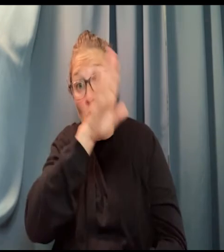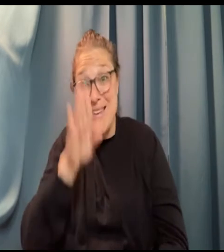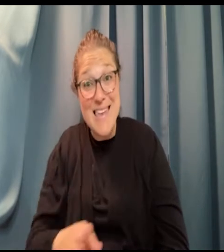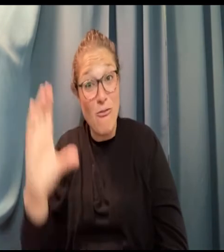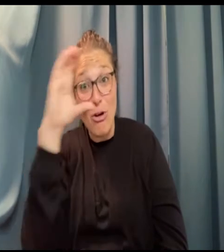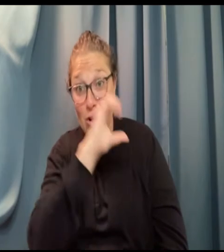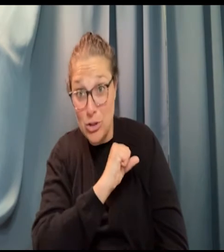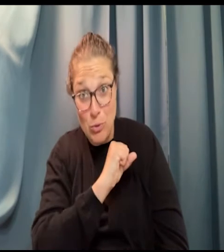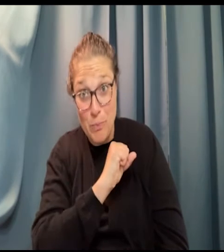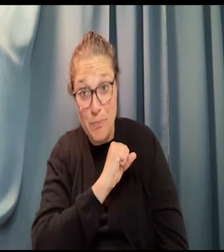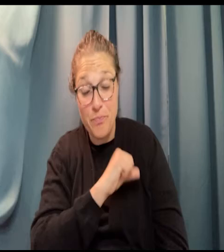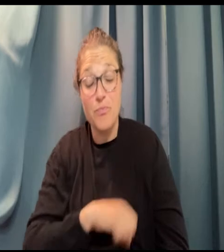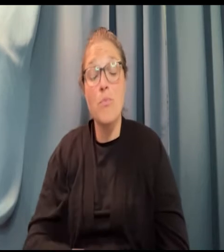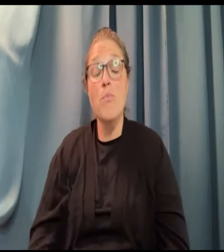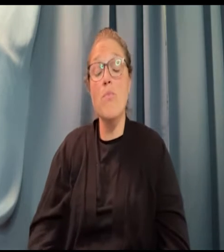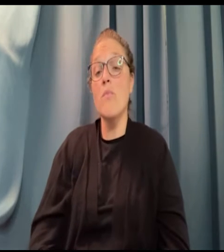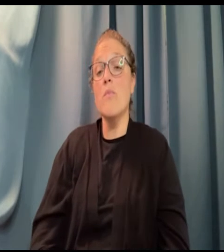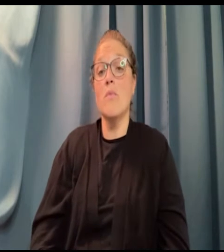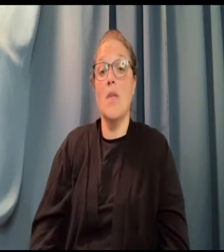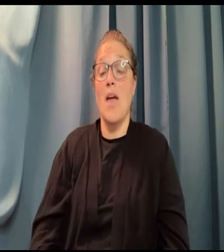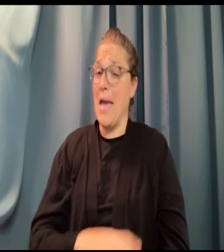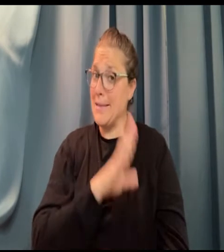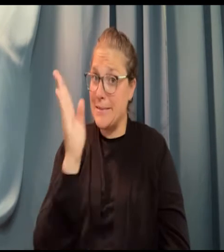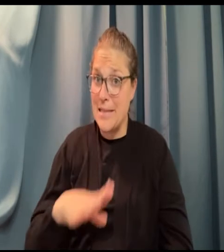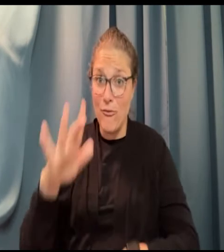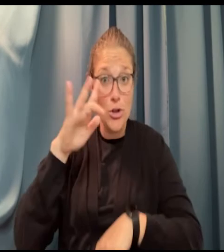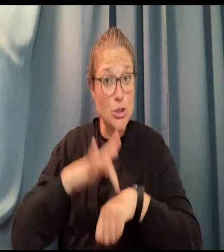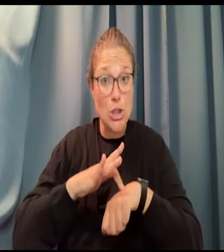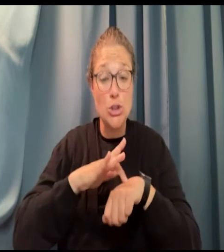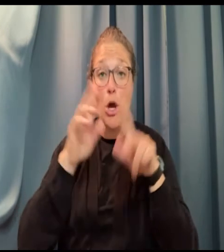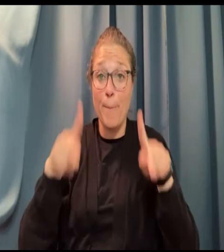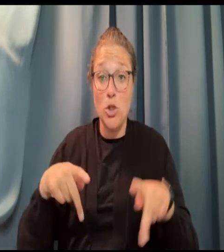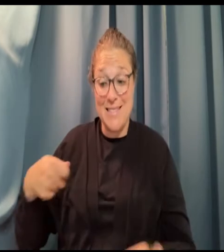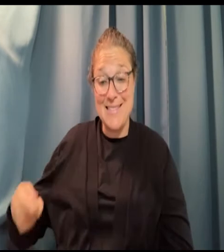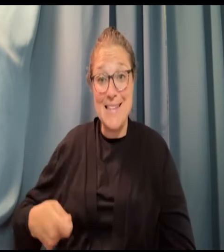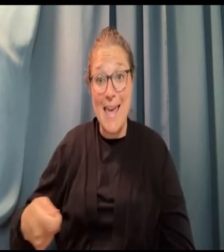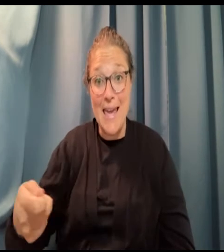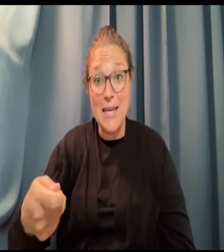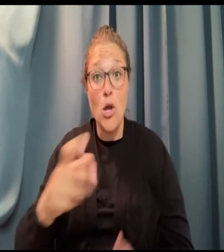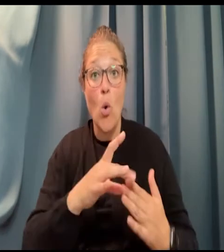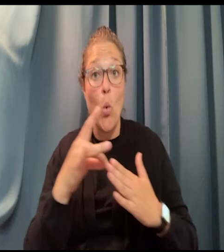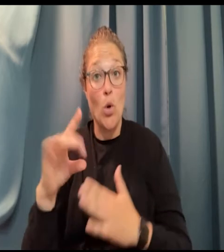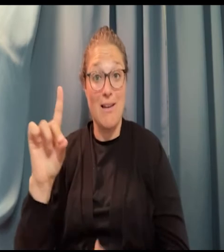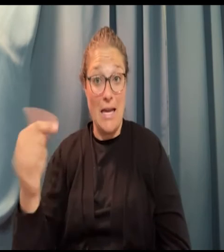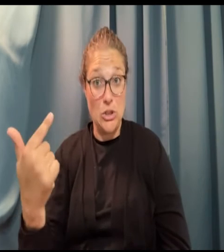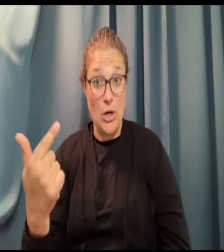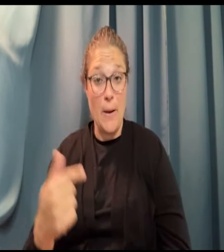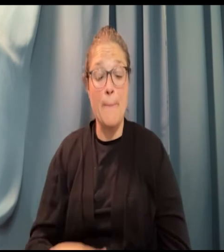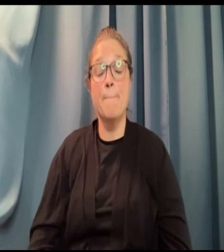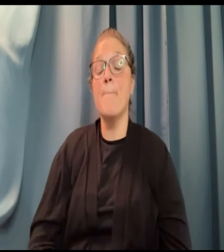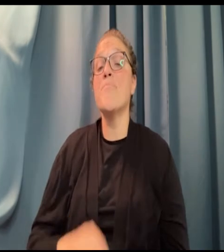remember, never assume. You also should never touch someone's cane or guide dog. Number